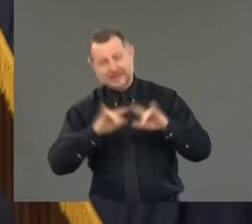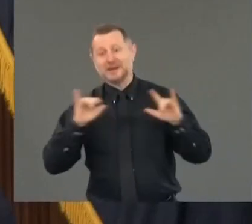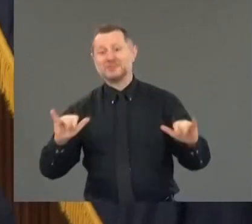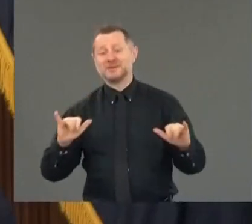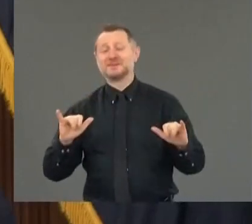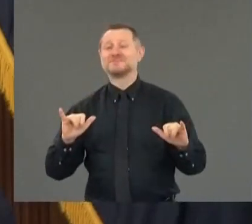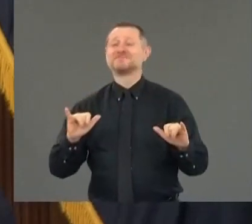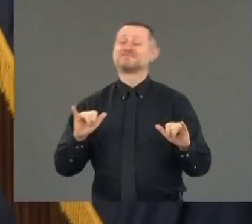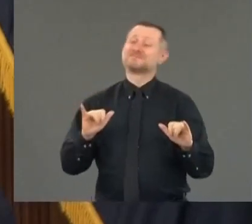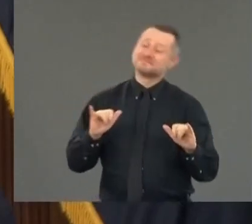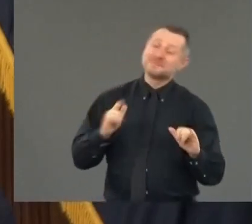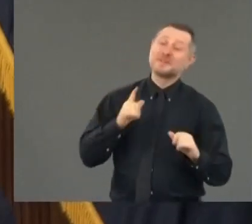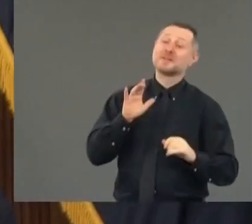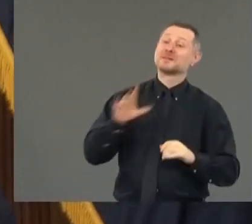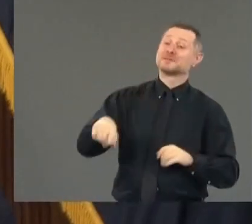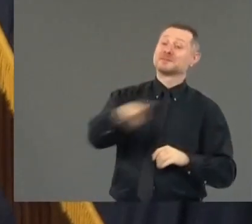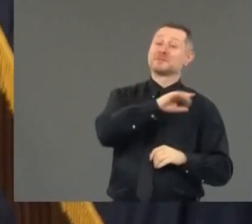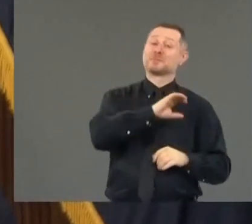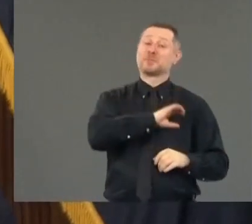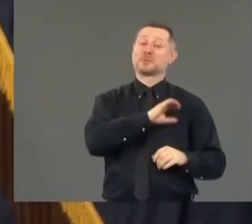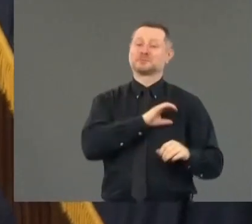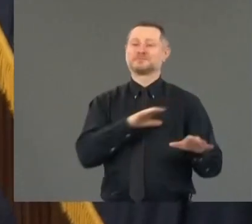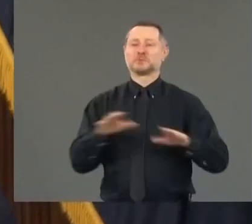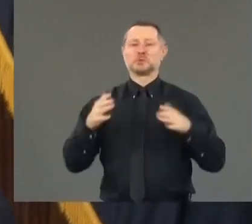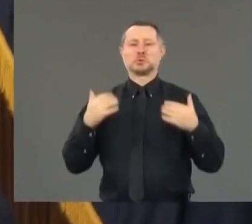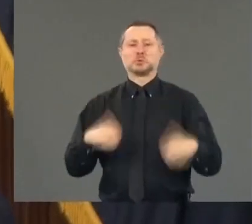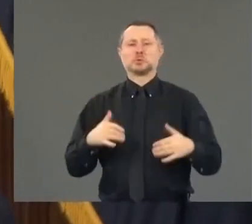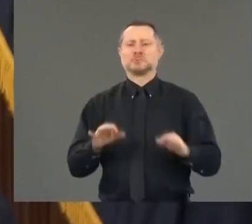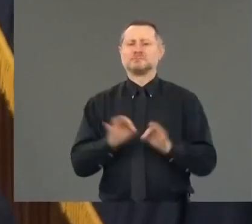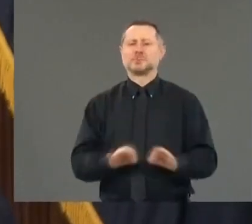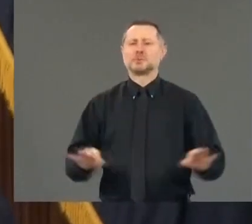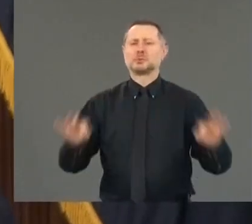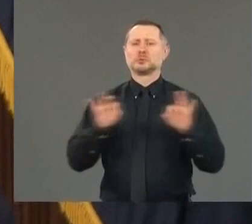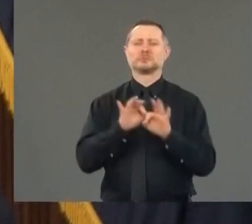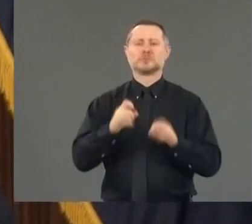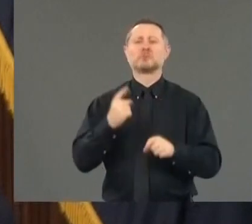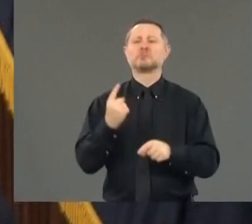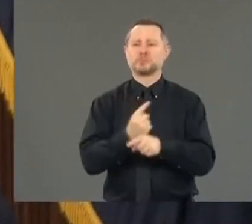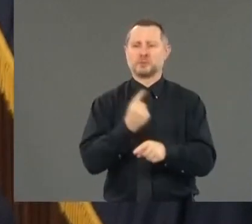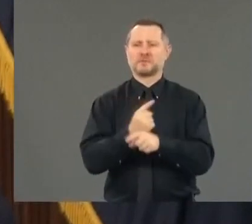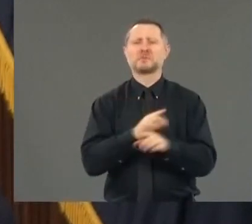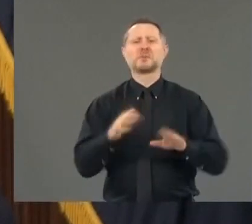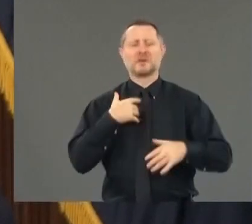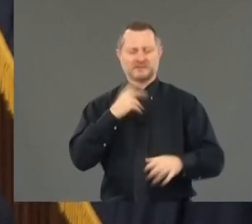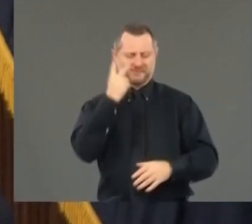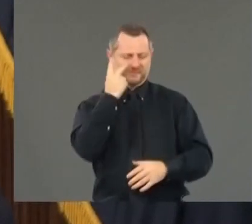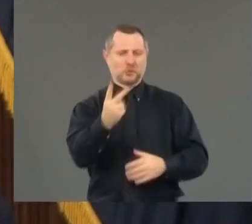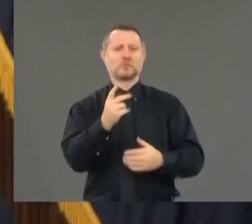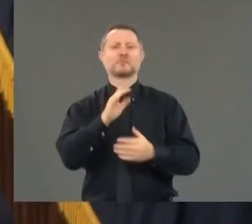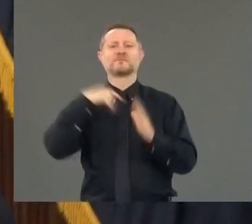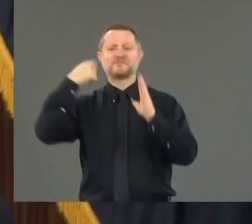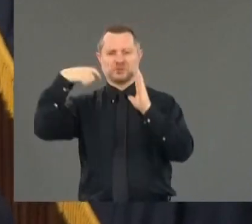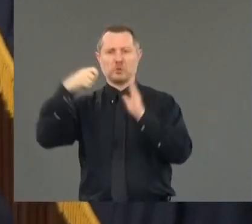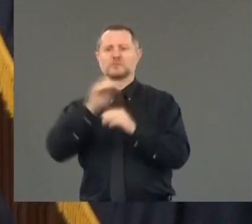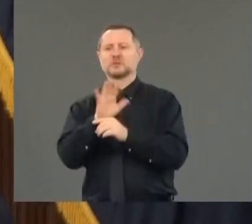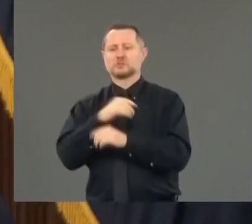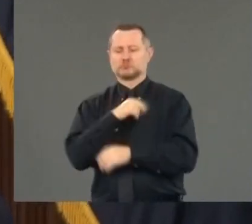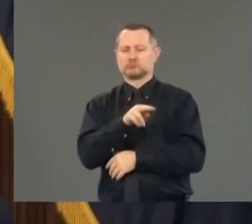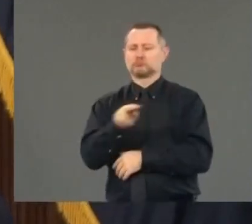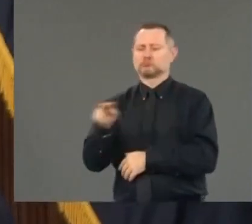behavior is everything. And I've seen those videos, and those videos are truly